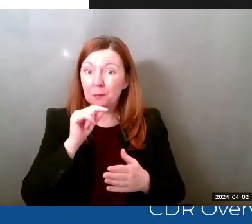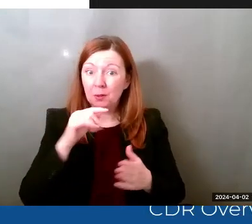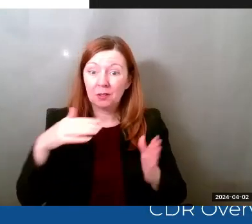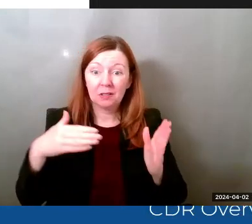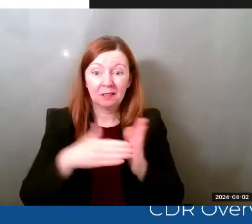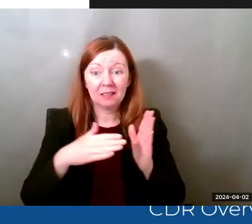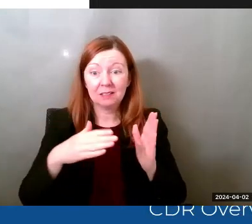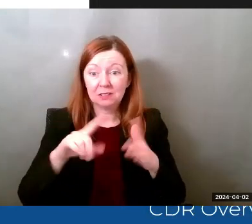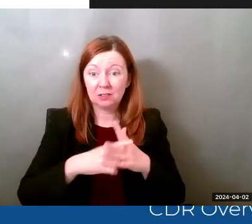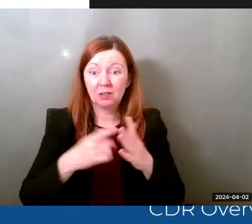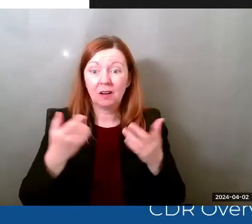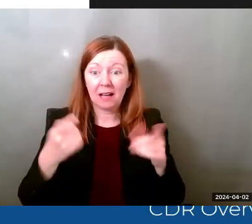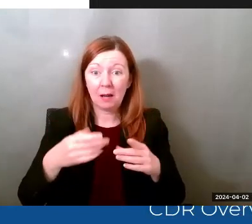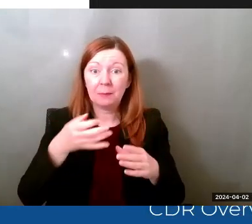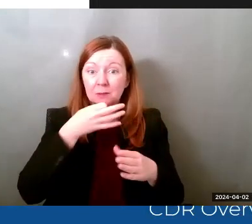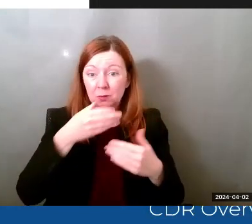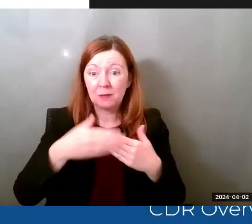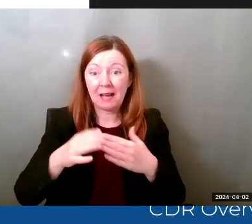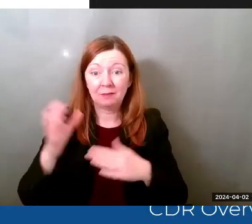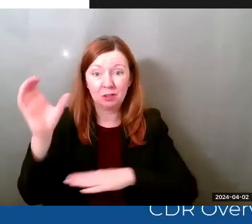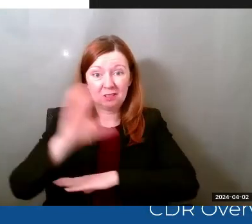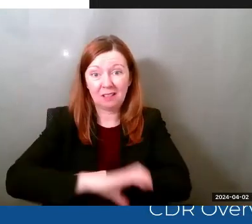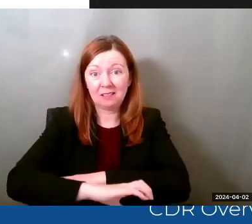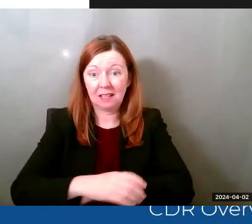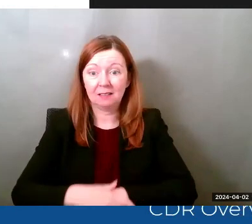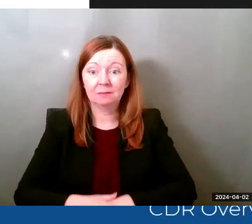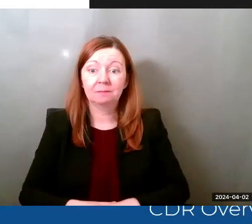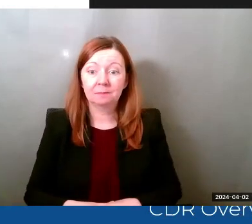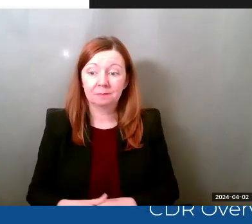start happening soon after sunset.